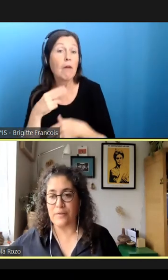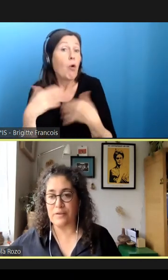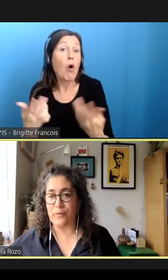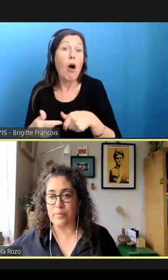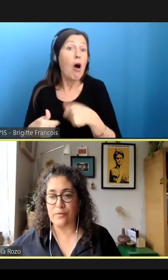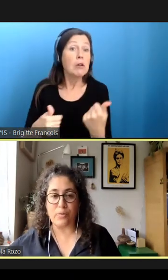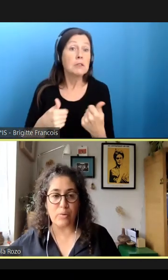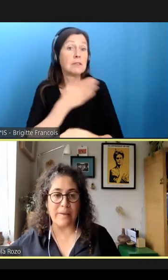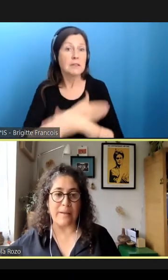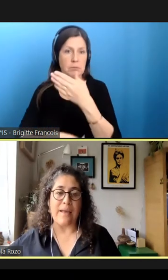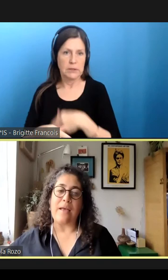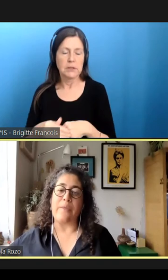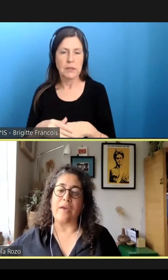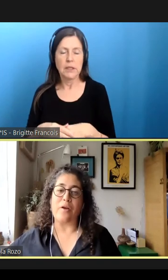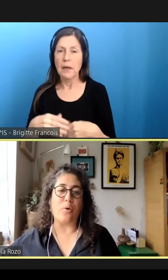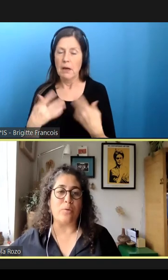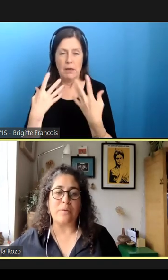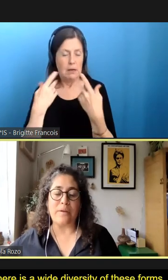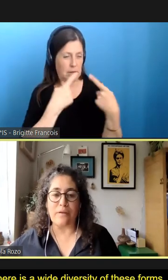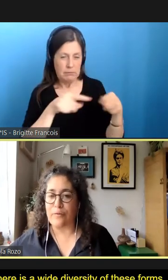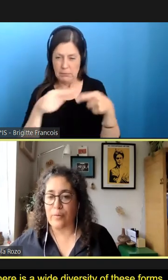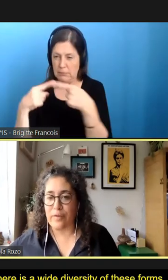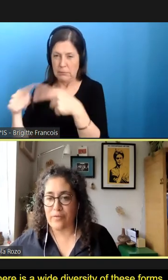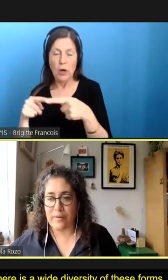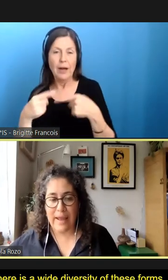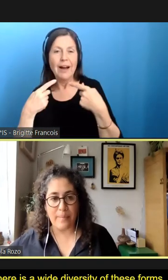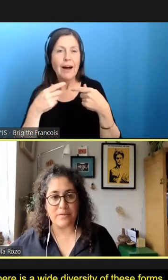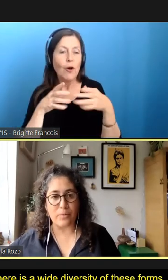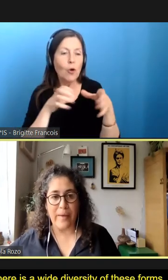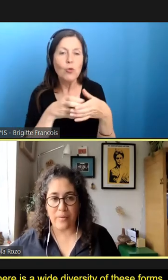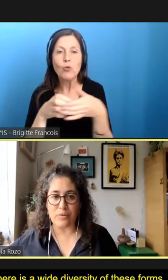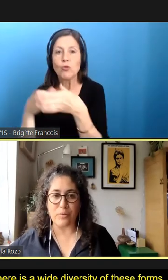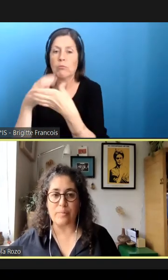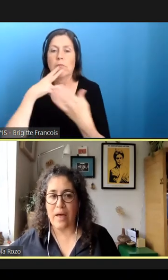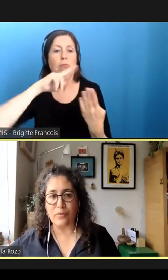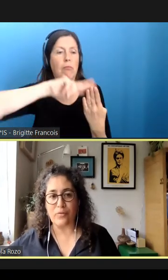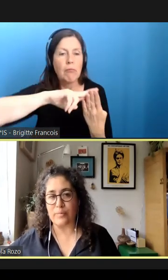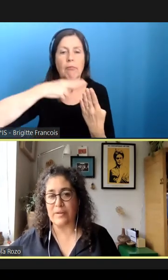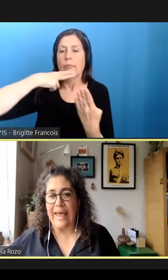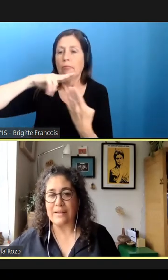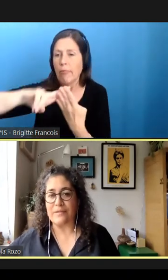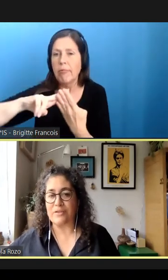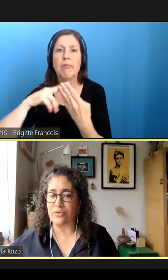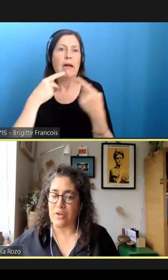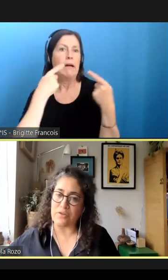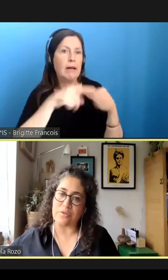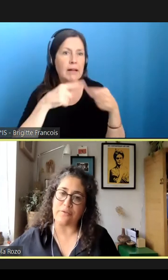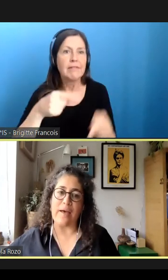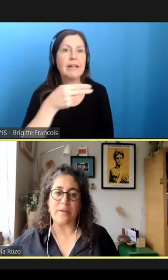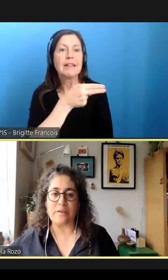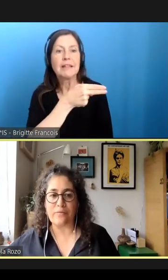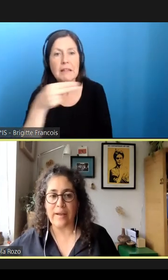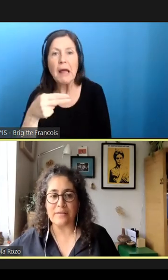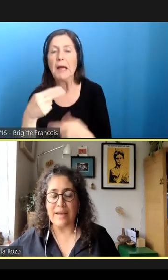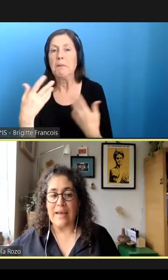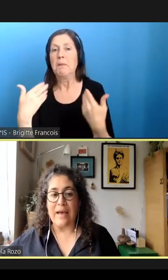of these forms of grouping, and they are called with different names, parents groups, mother groups, collectives, associations of